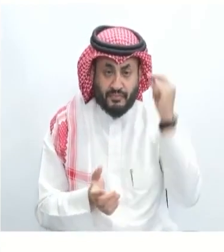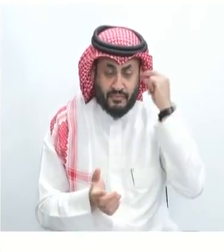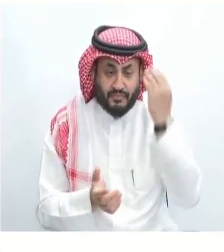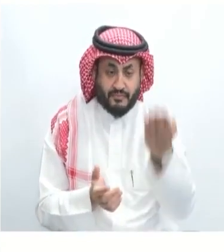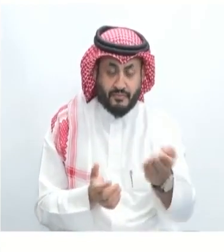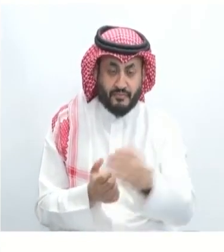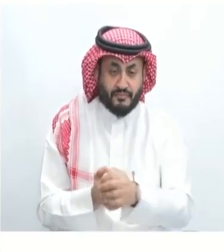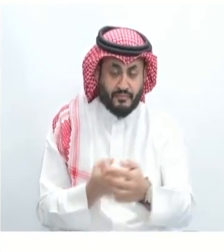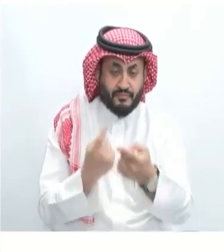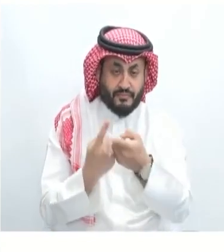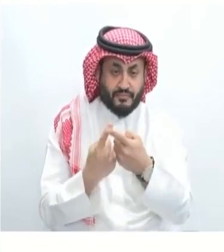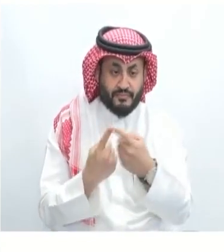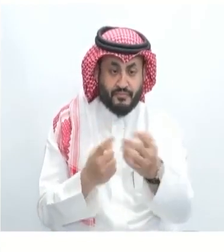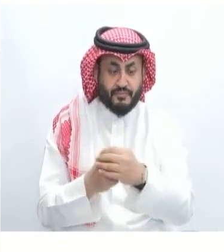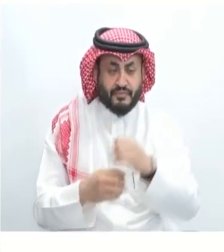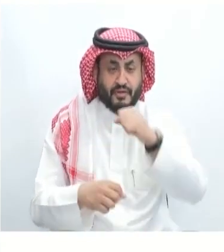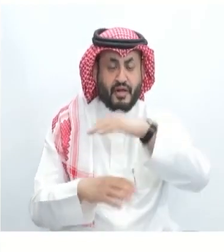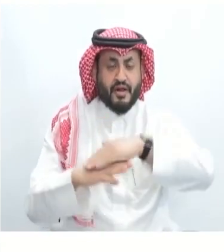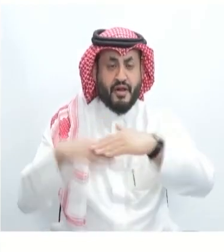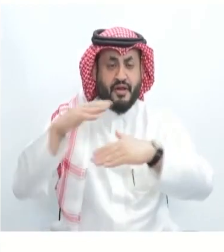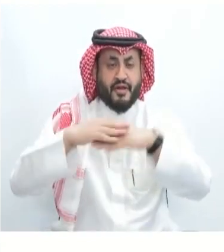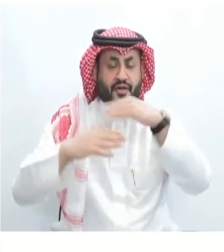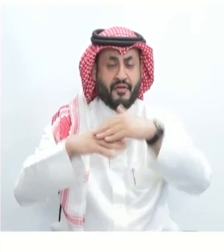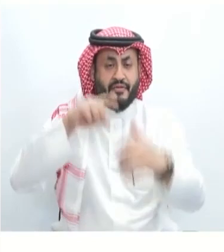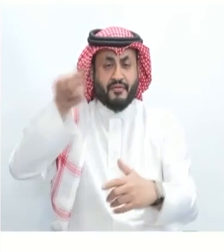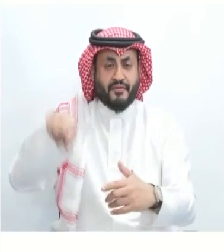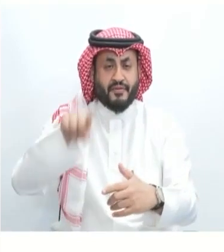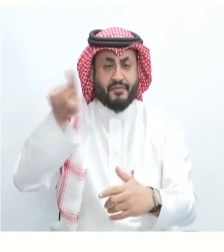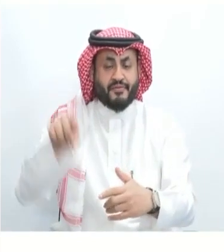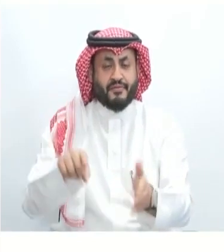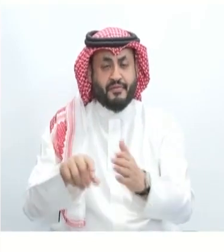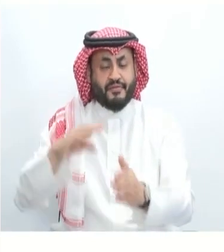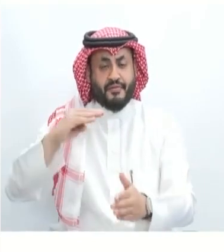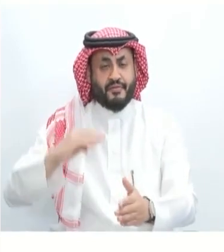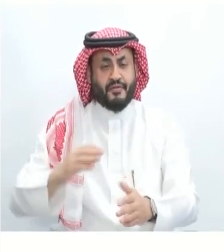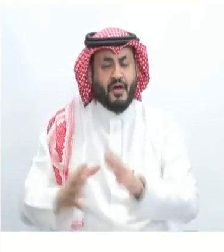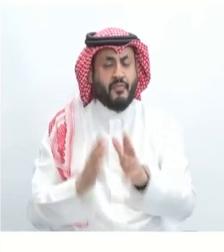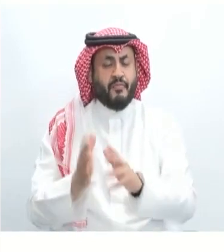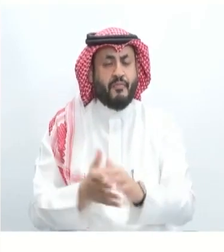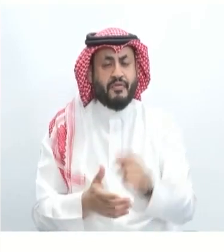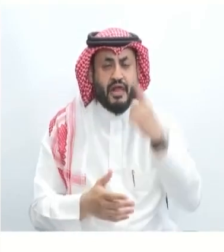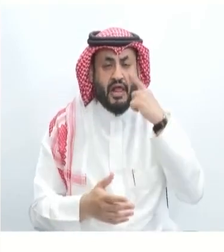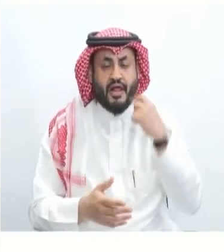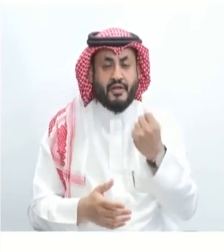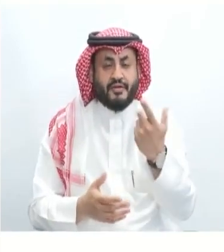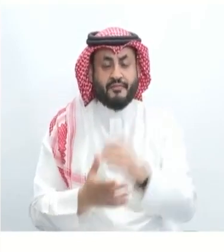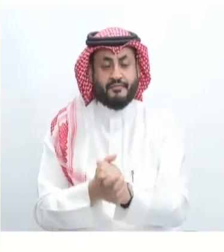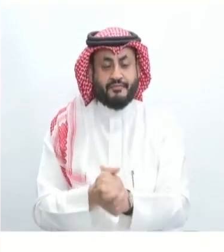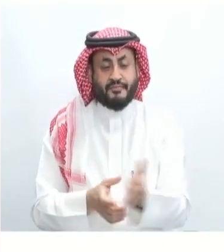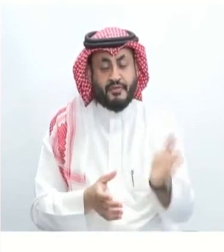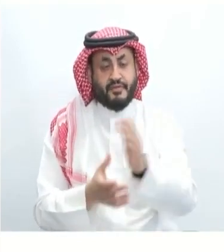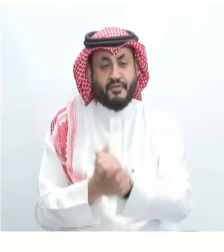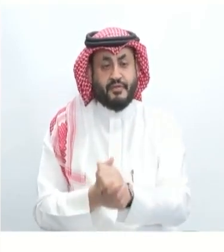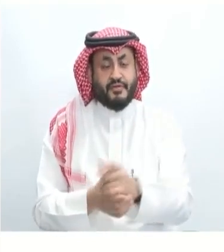able to build up questions and answers about healthy life and also to use